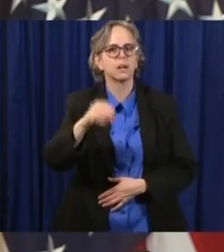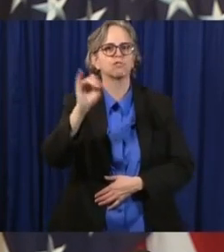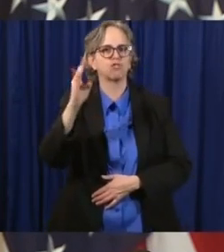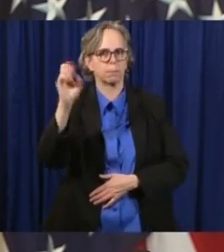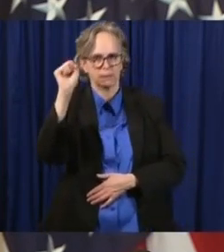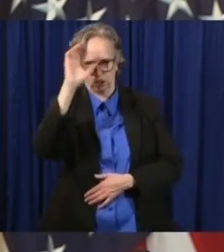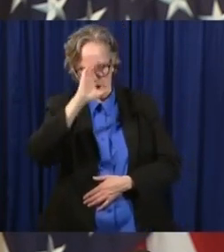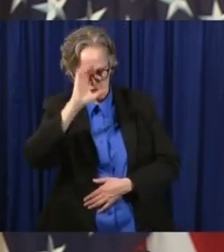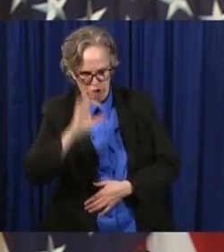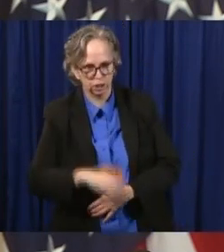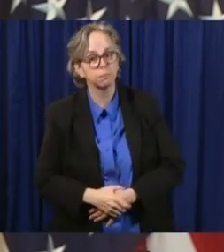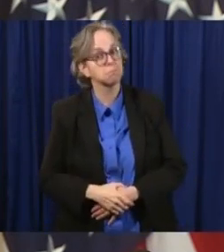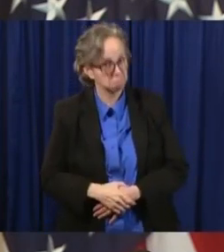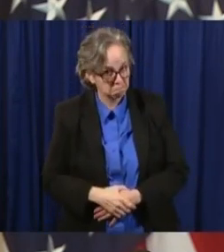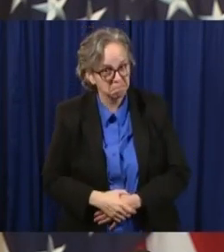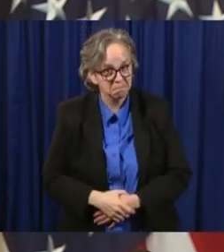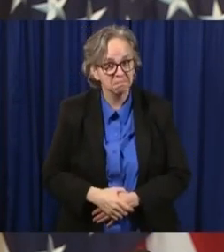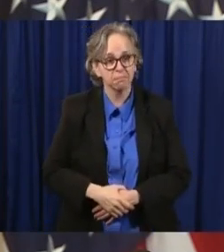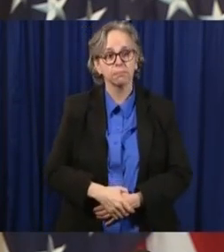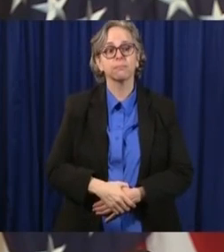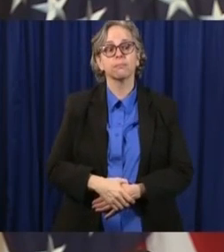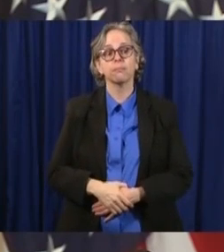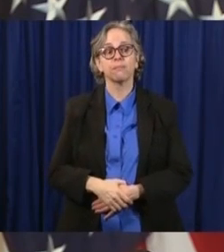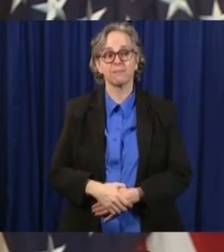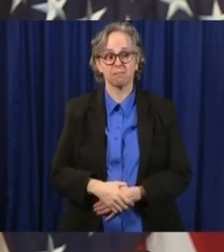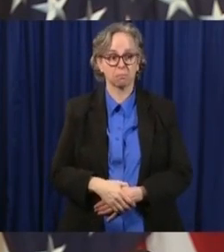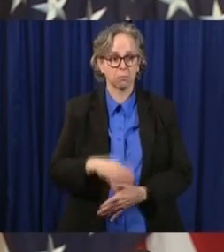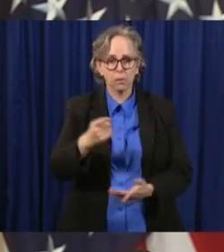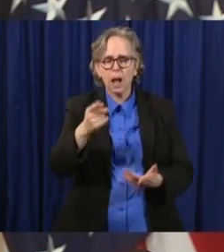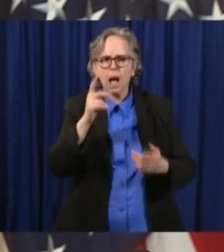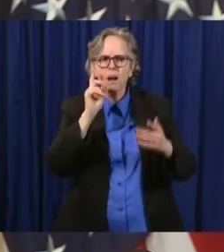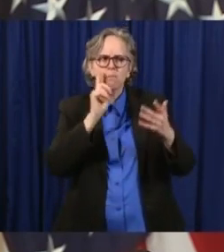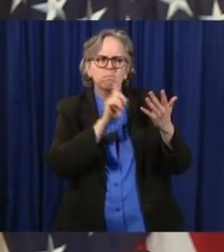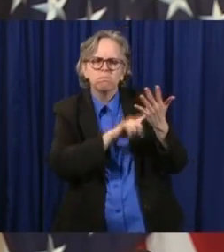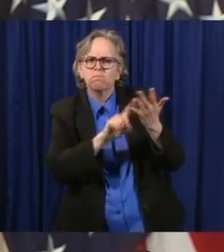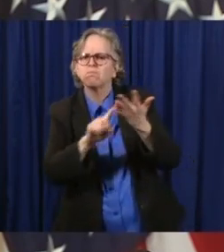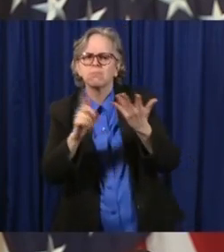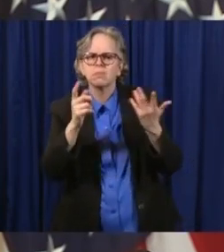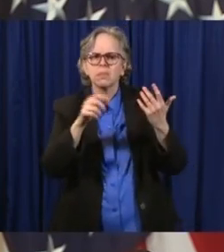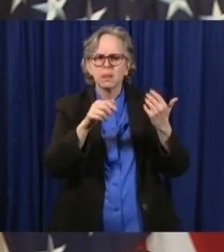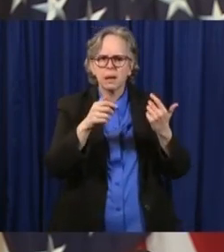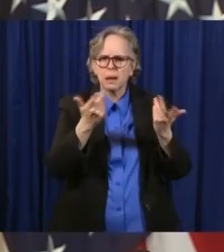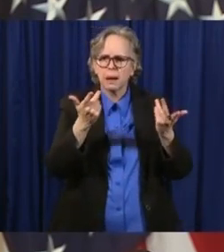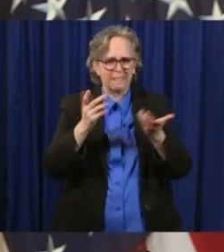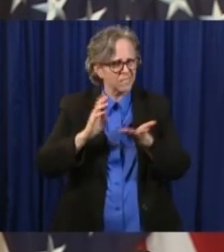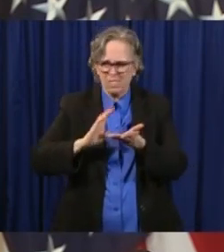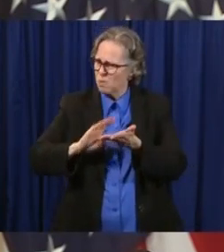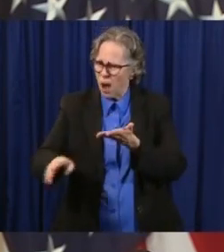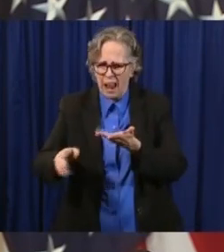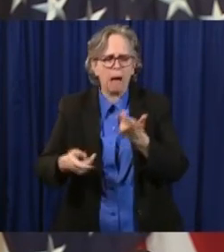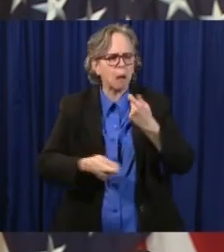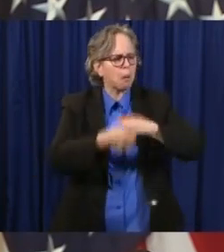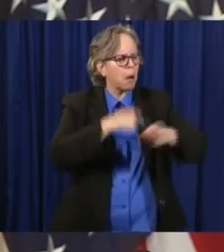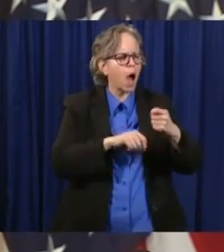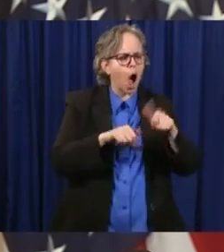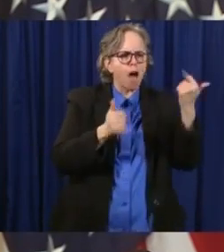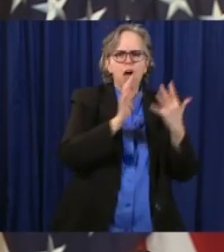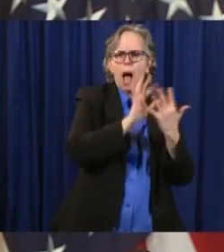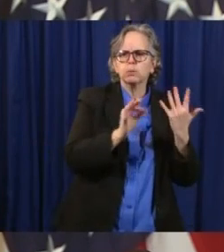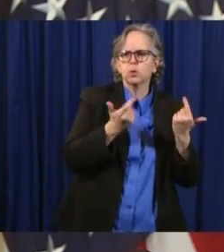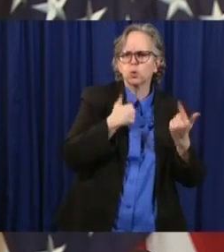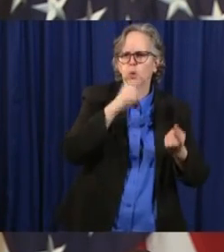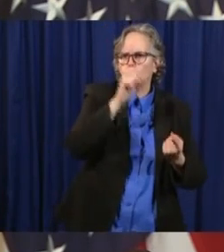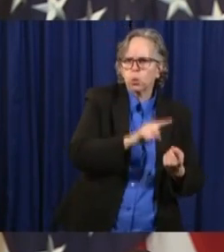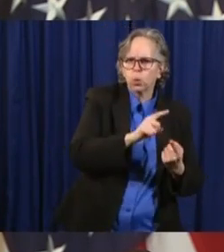their employees. ODJFS and local workforce areas are still providing employment services. Half of the